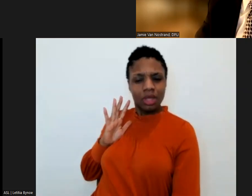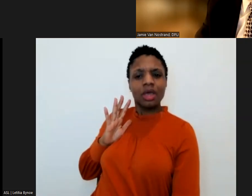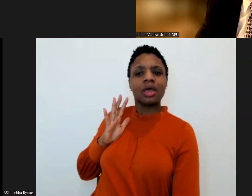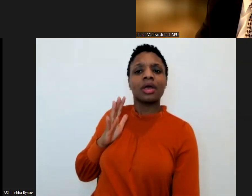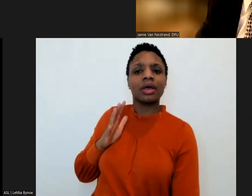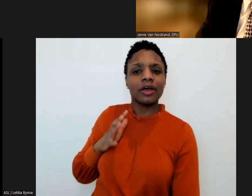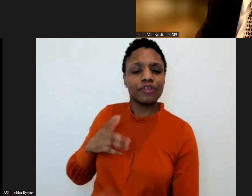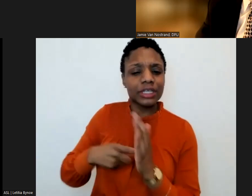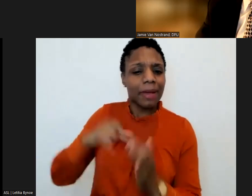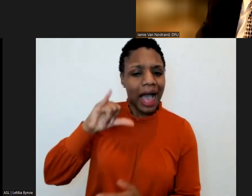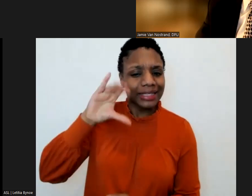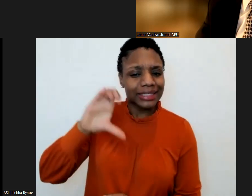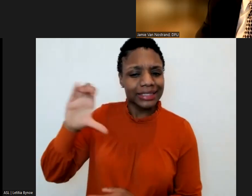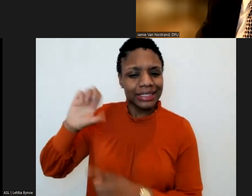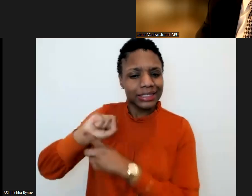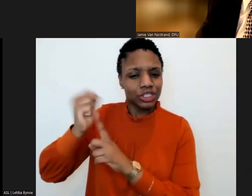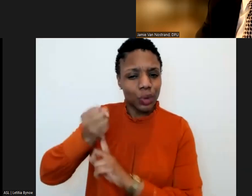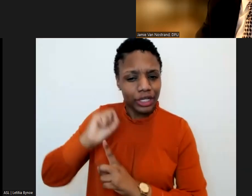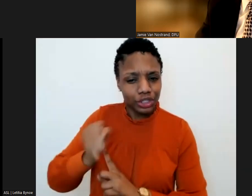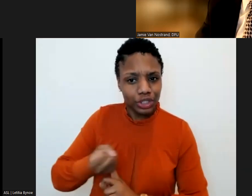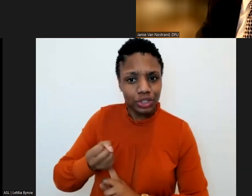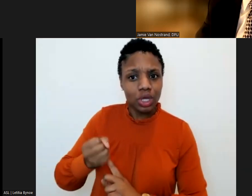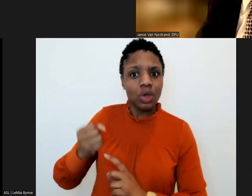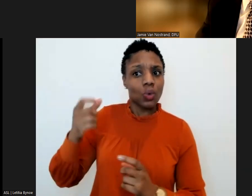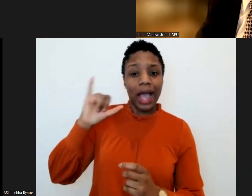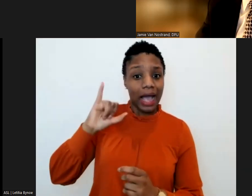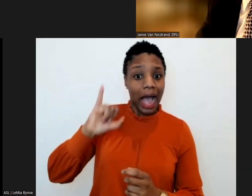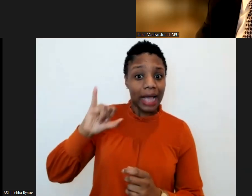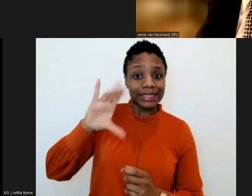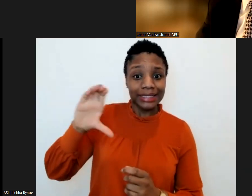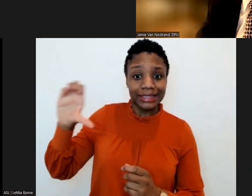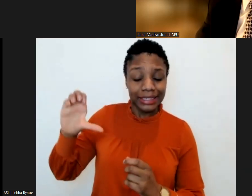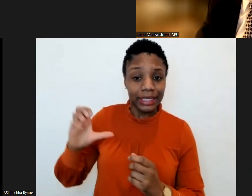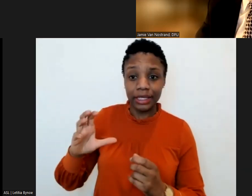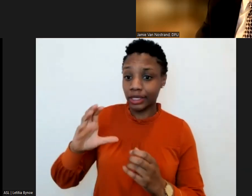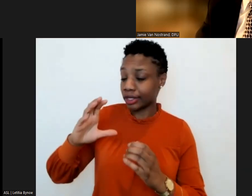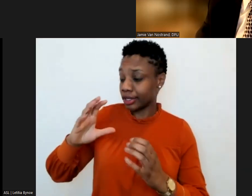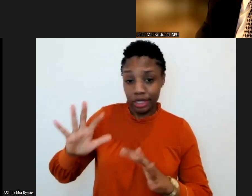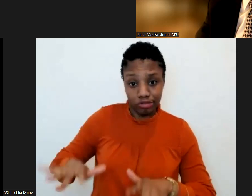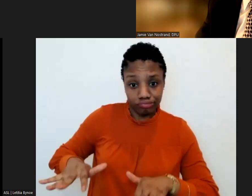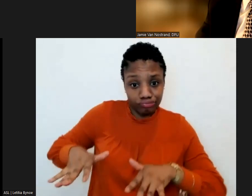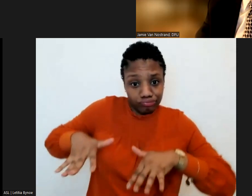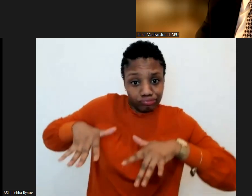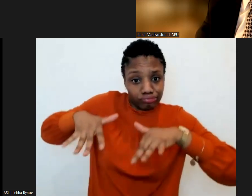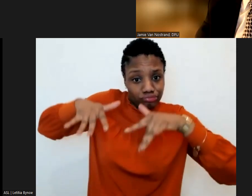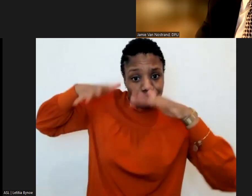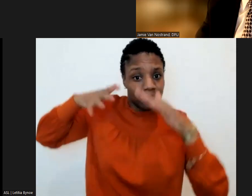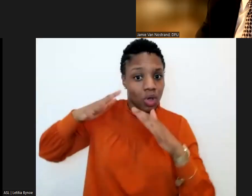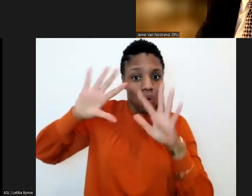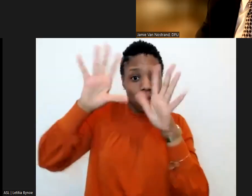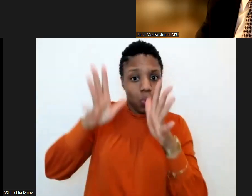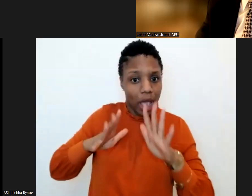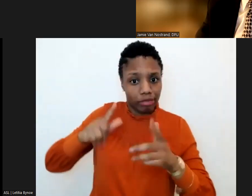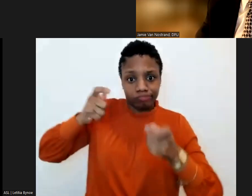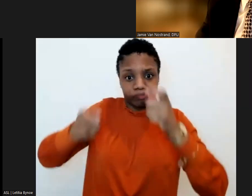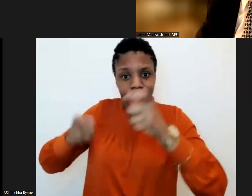IPCC scenarios, for example, of where we're likely to see sea level rise, extreme weather events, precipitation, all those sorts of things. You need to